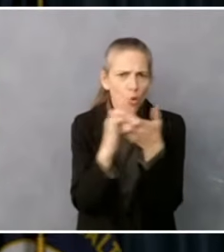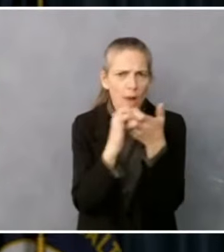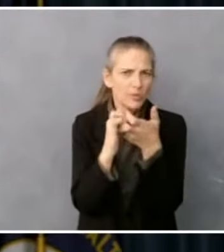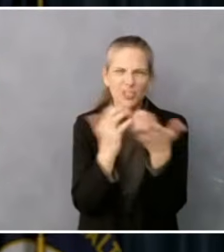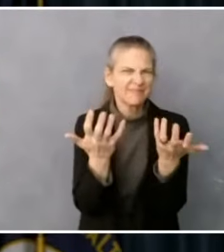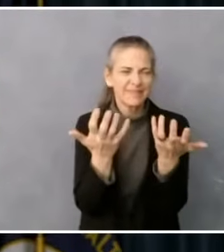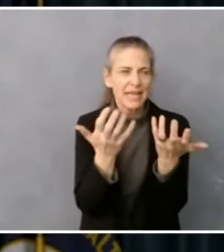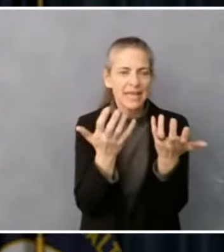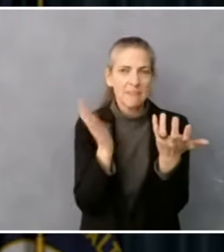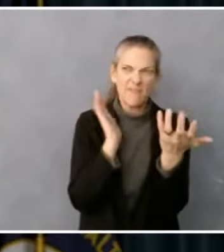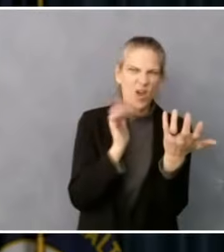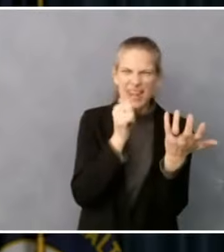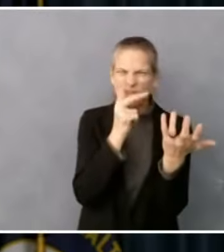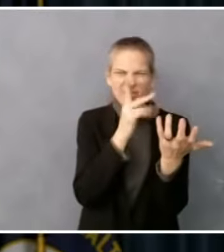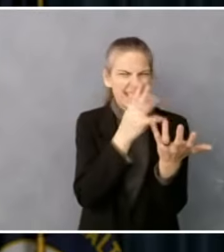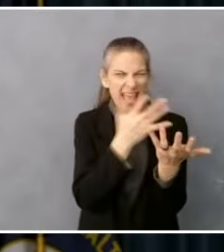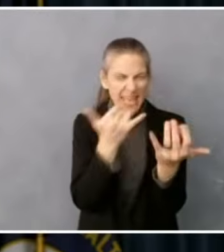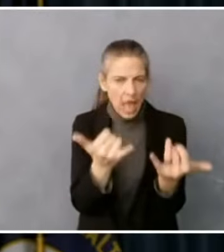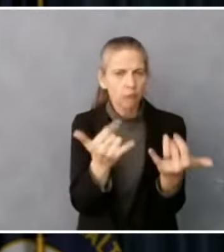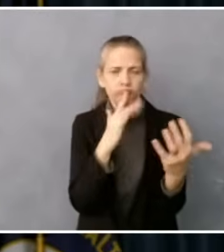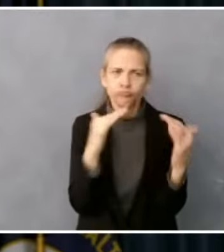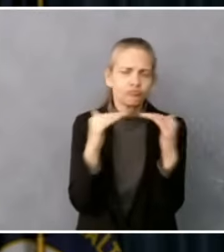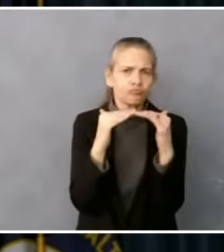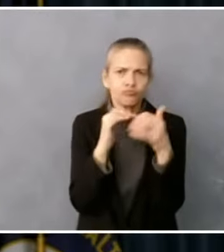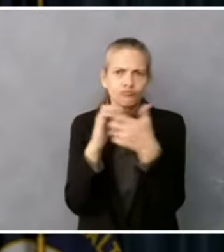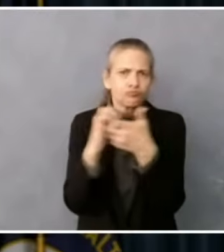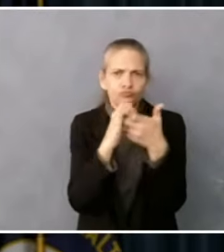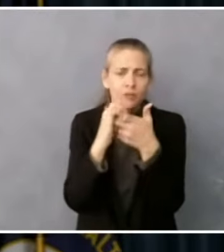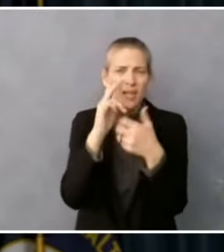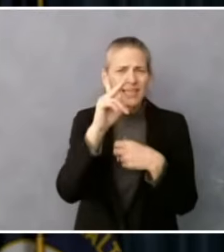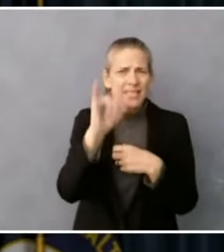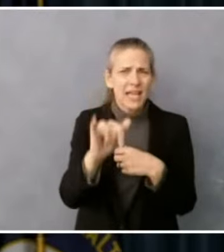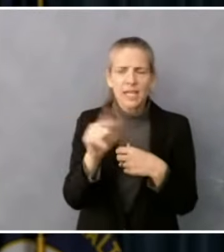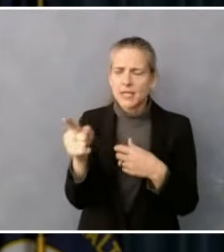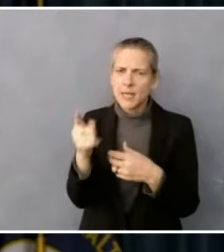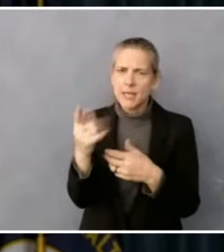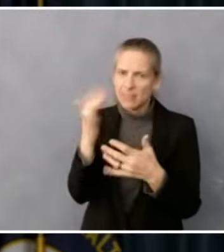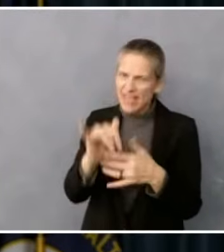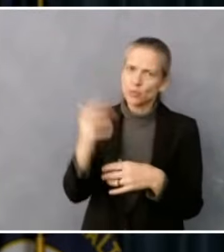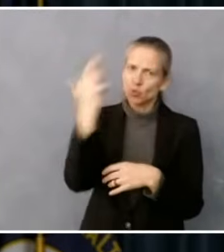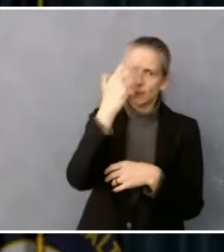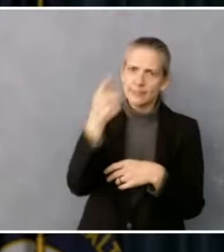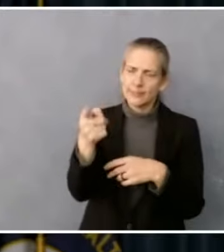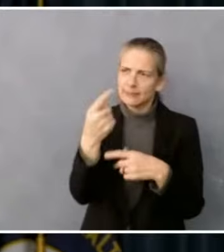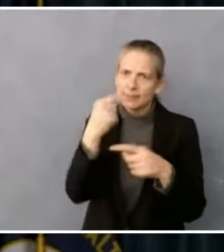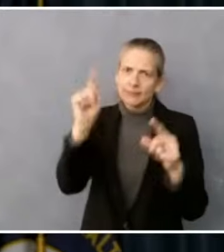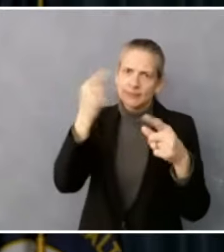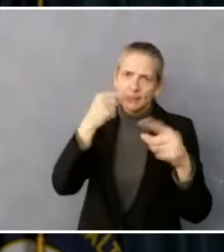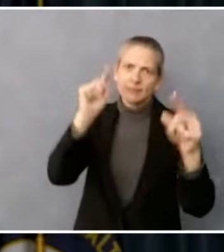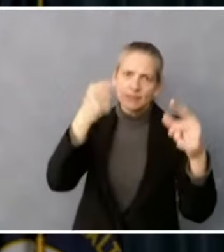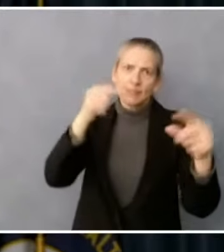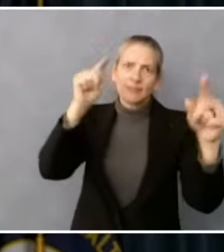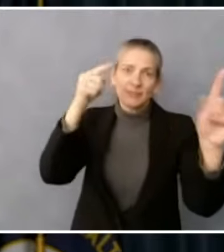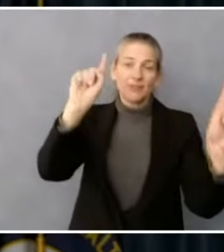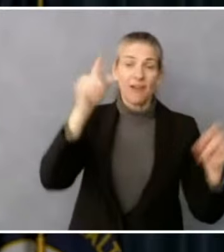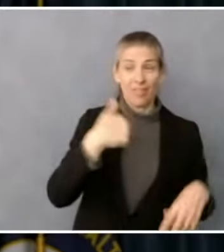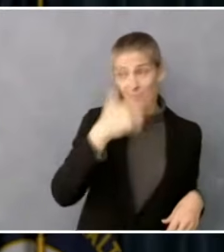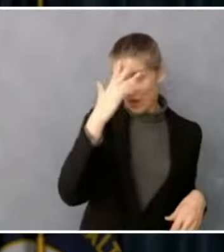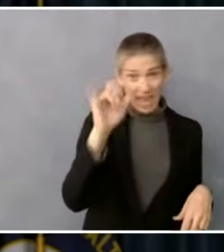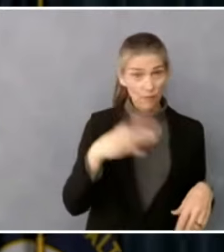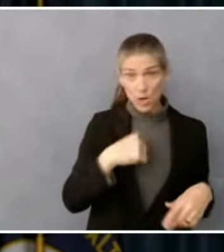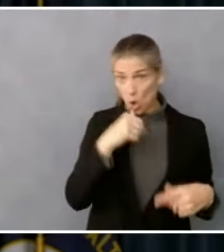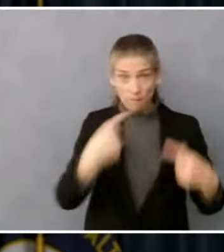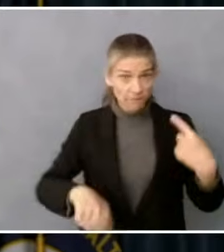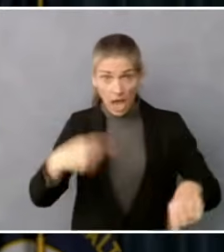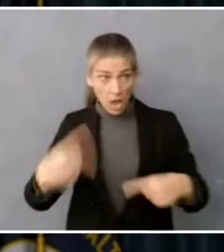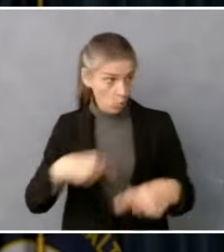are, and it's one of the reasons that Kentucky is breaking all these economic development records. You know, I guess it wasn't rocket science. If we don't fight each other and we work together